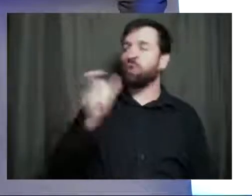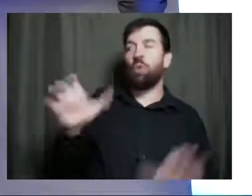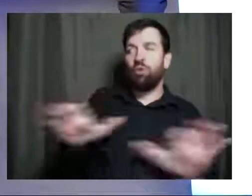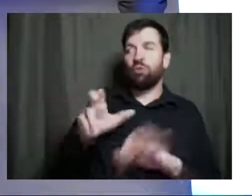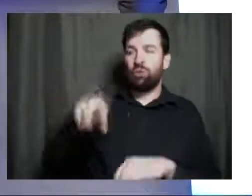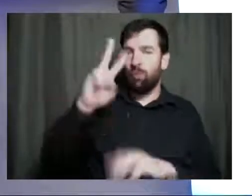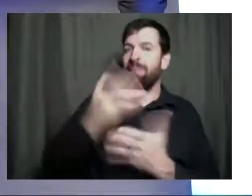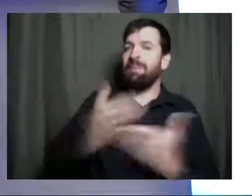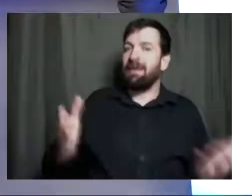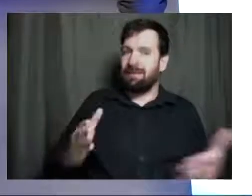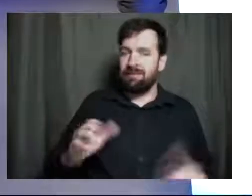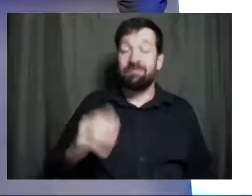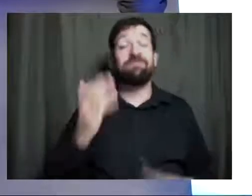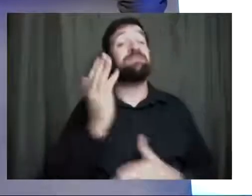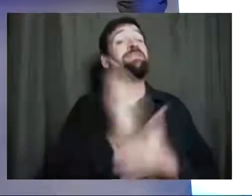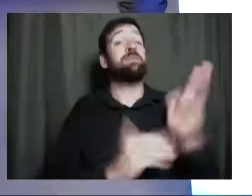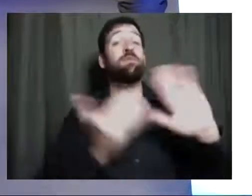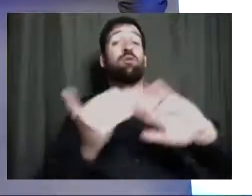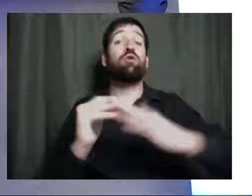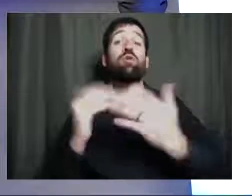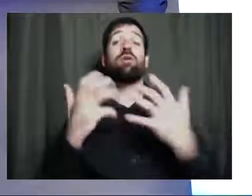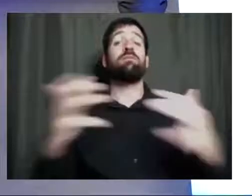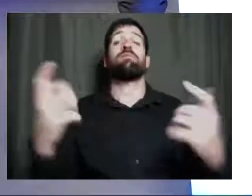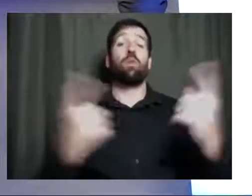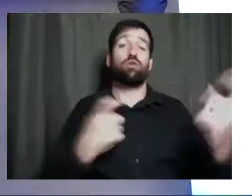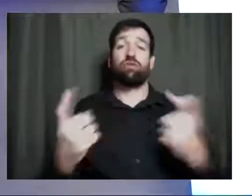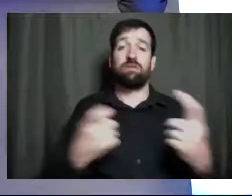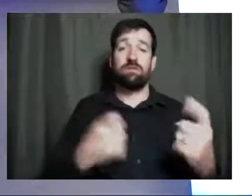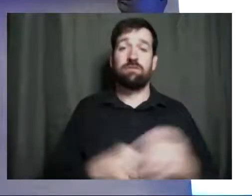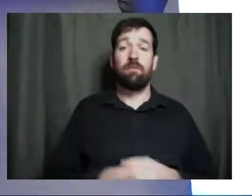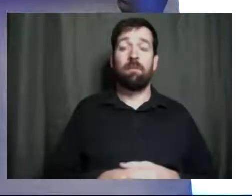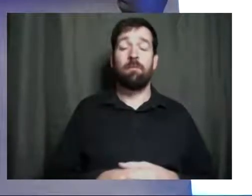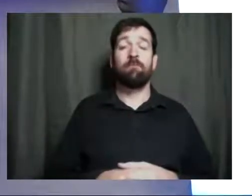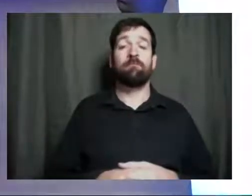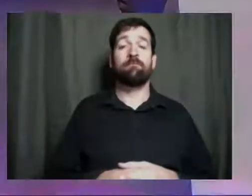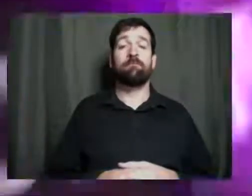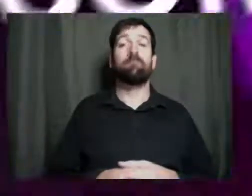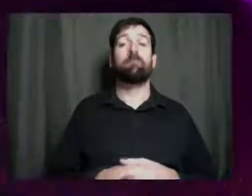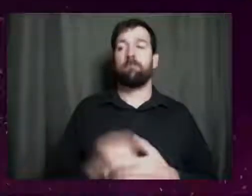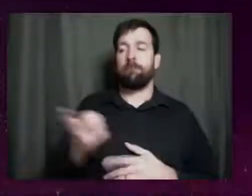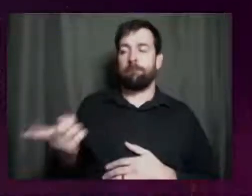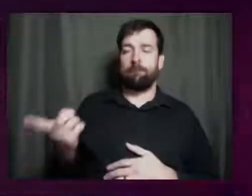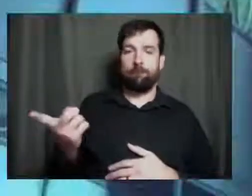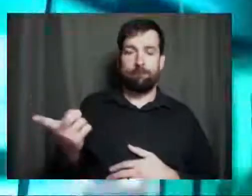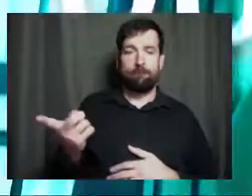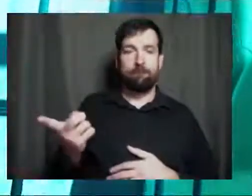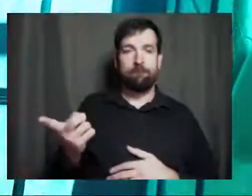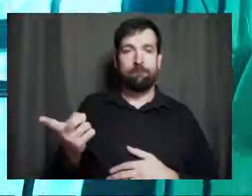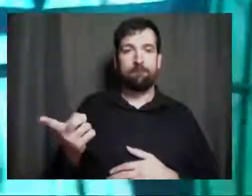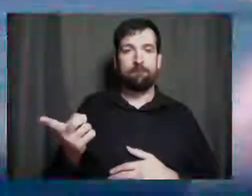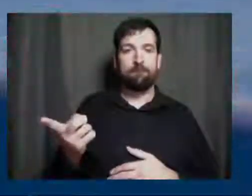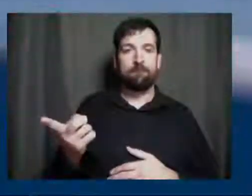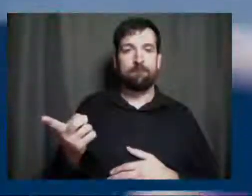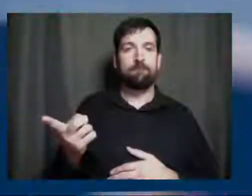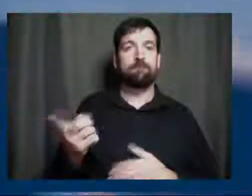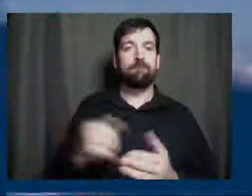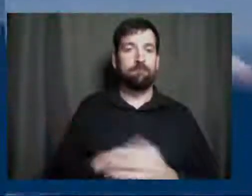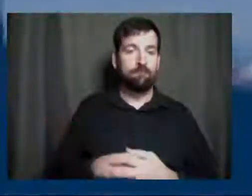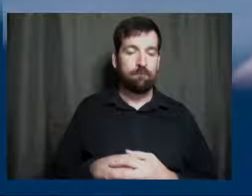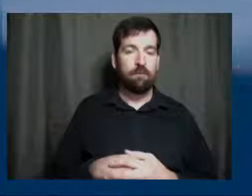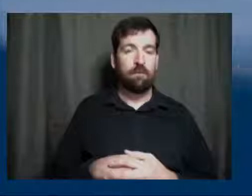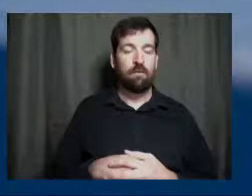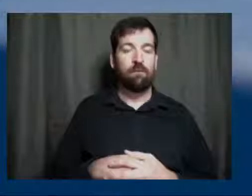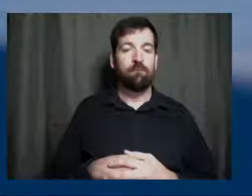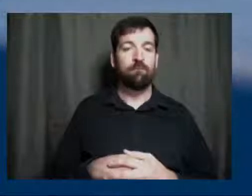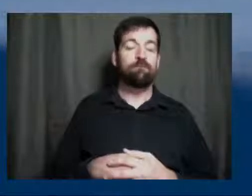take some community questions because we're getting a few. And I'm going to give this first one to our guest.